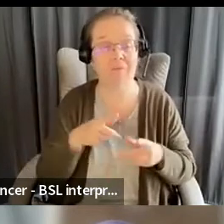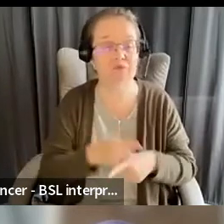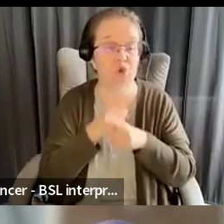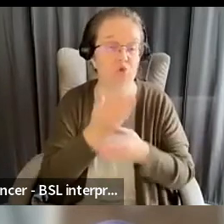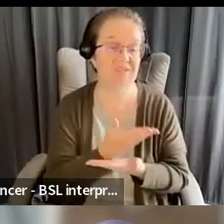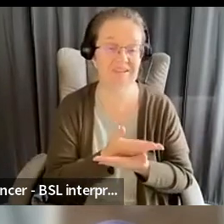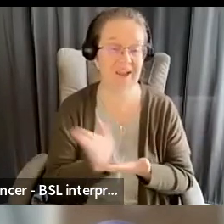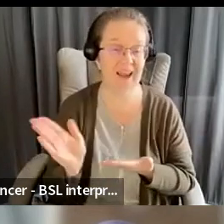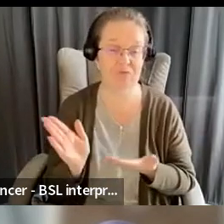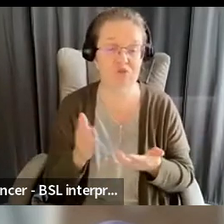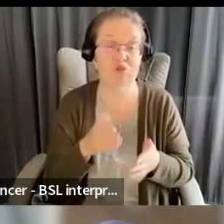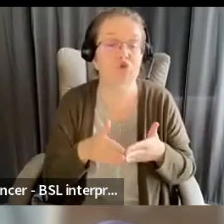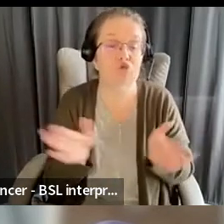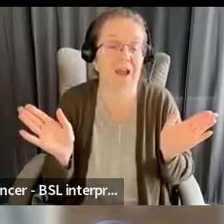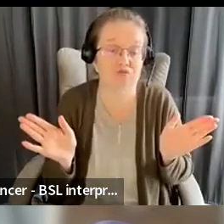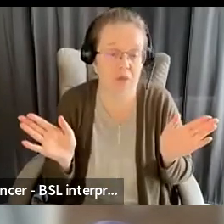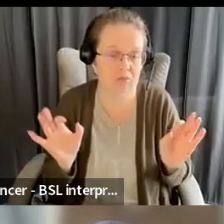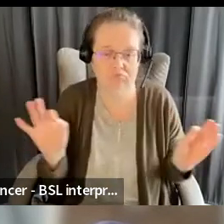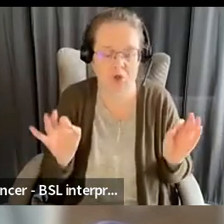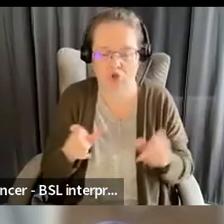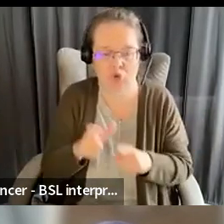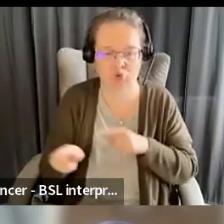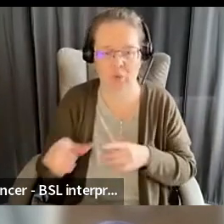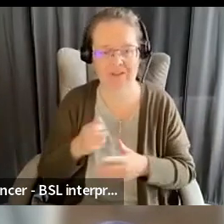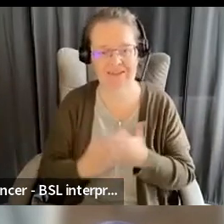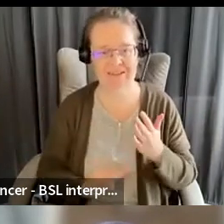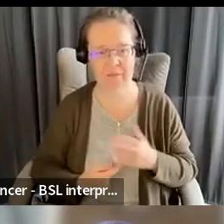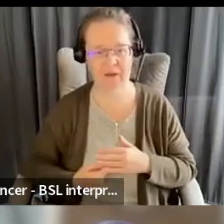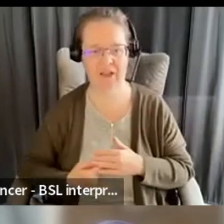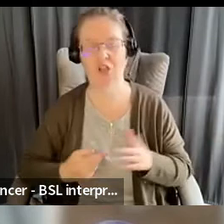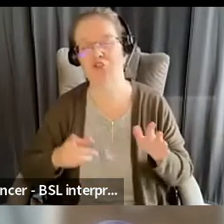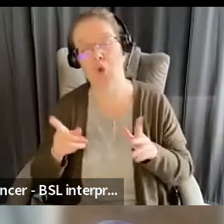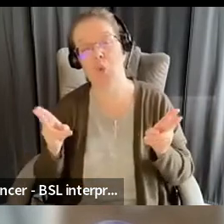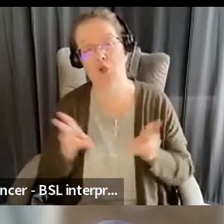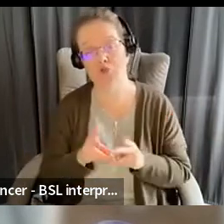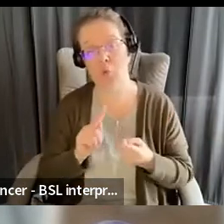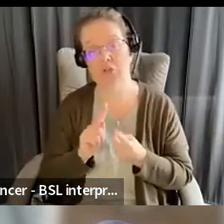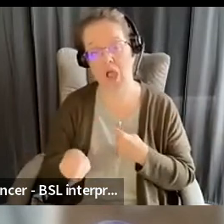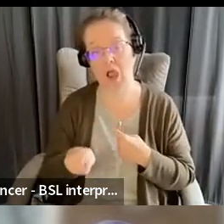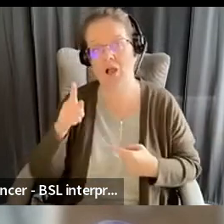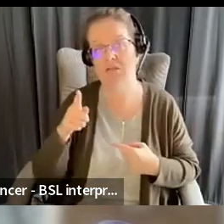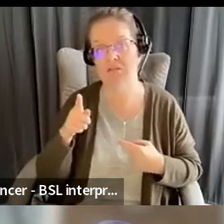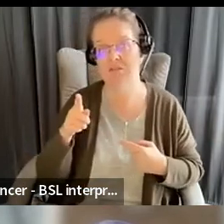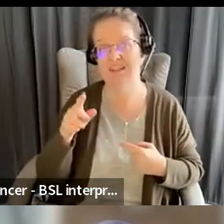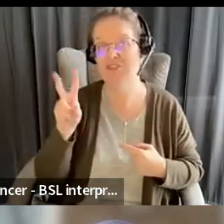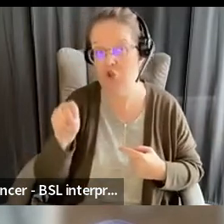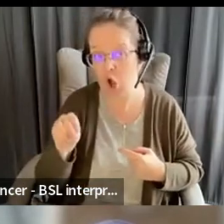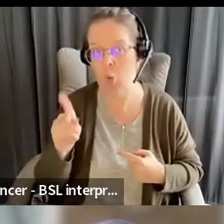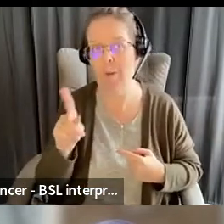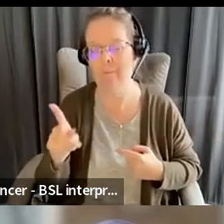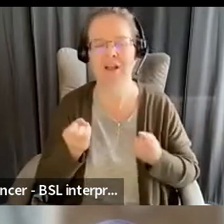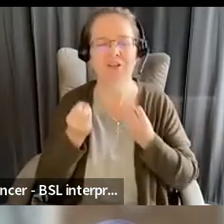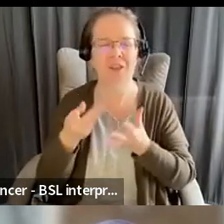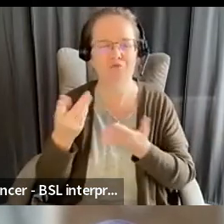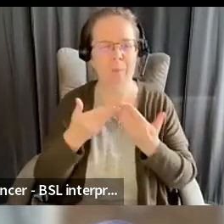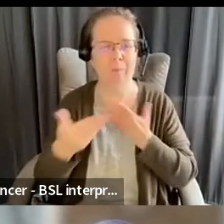any specific disabilities as such. So I think that the short answer is no, but it just gives you a little bit more context. Yeah, no, absolutely,